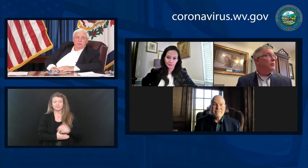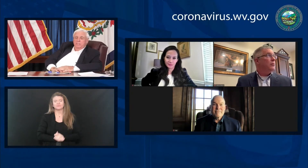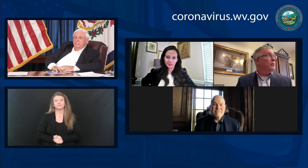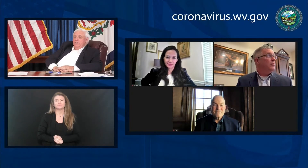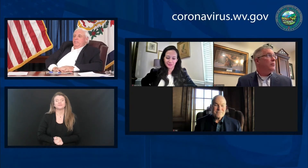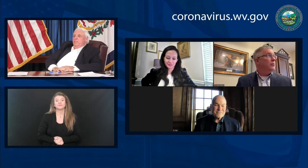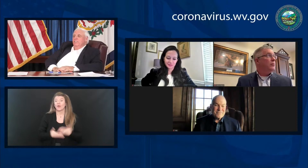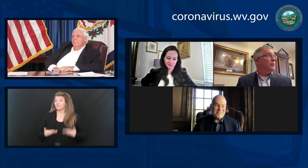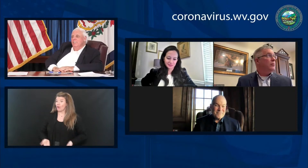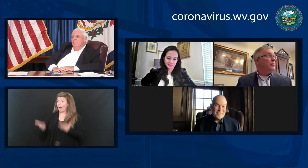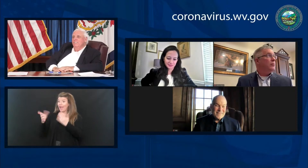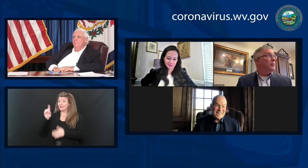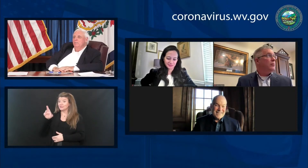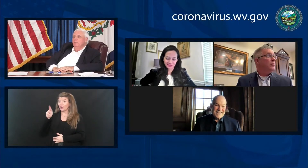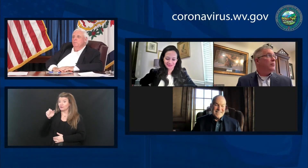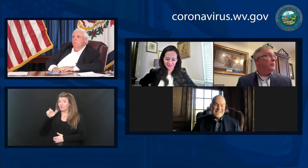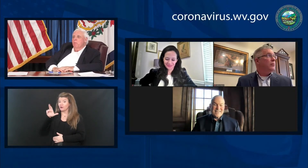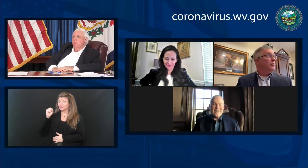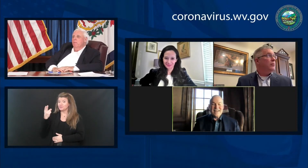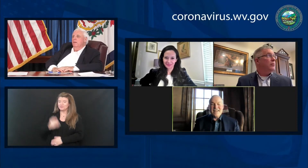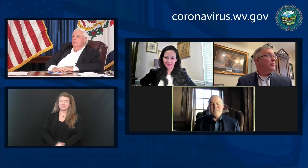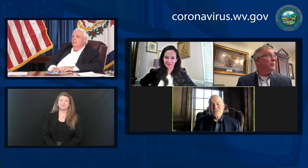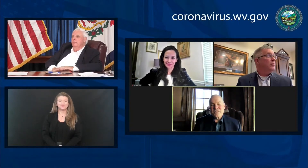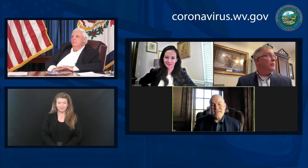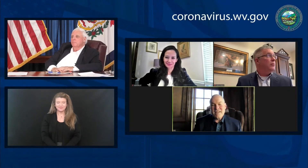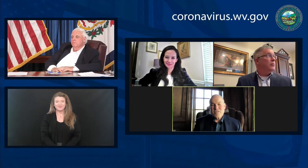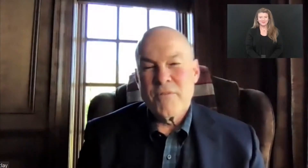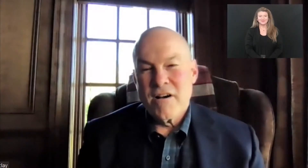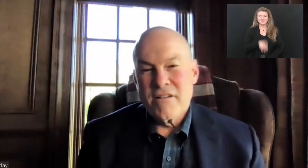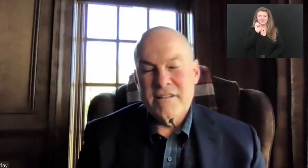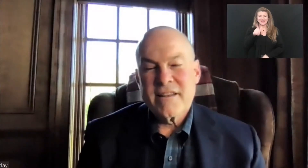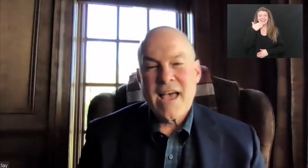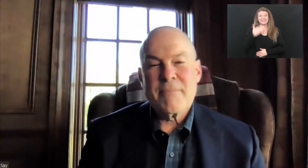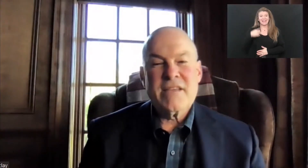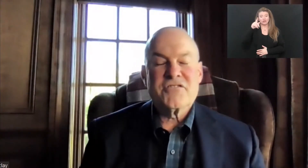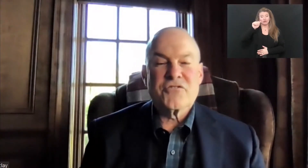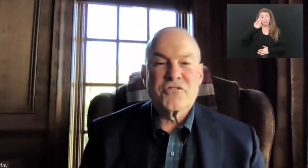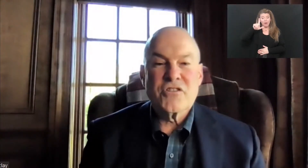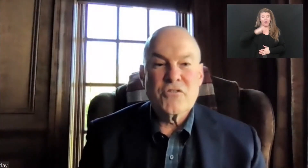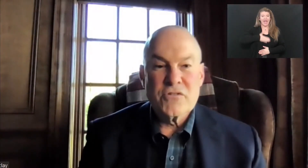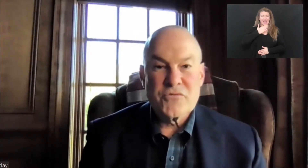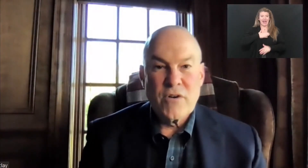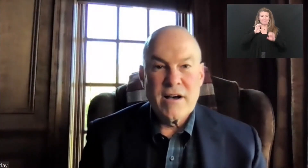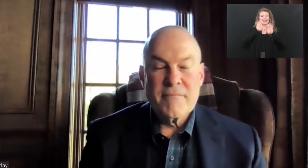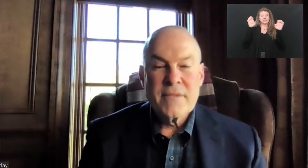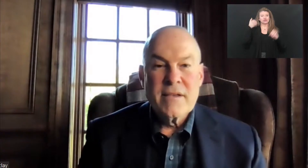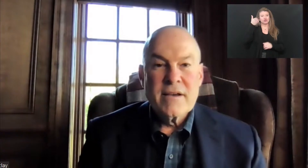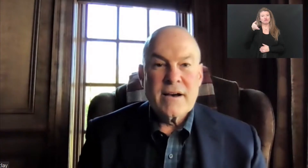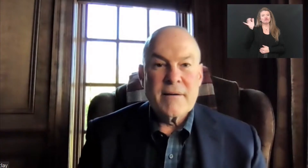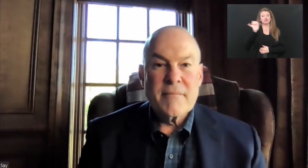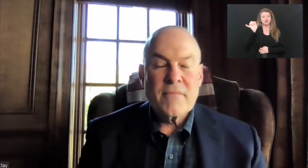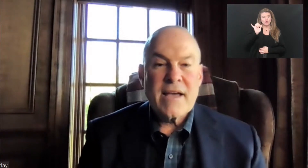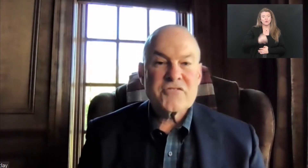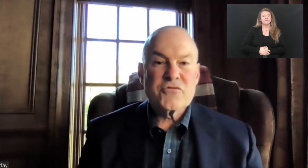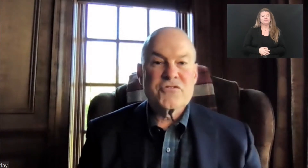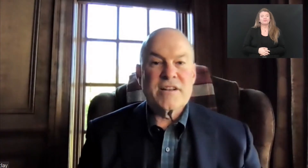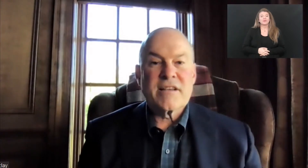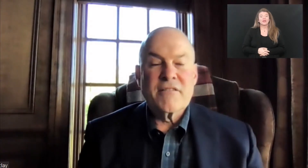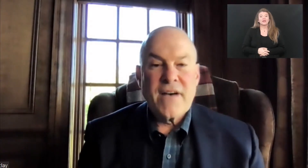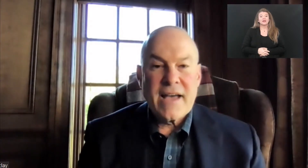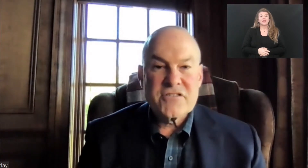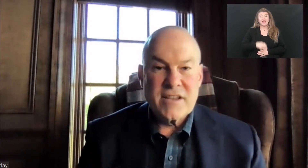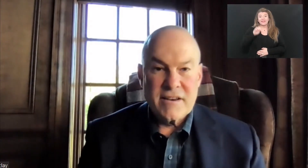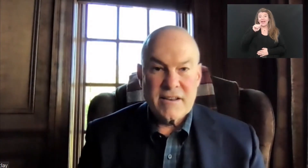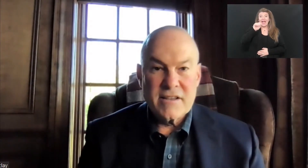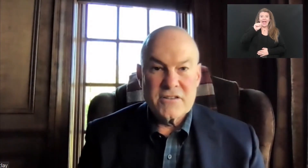Dr. Marsh, it's you. All right, Governor, and thank you, Paul, and happy Easter to you as well.